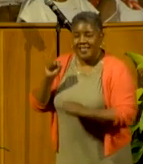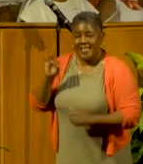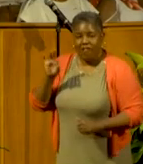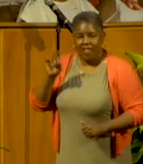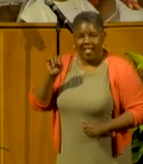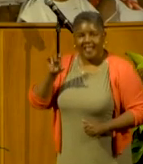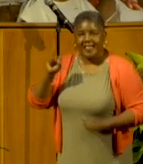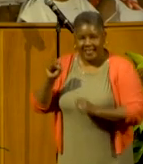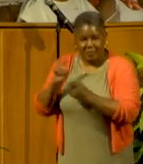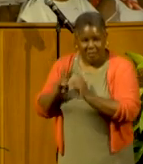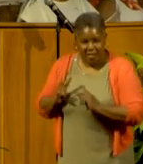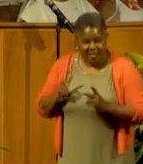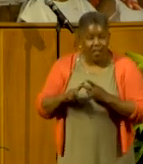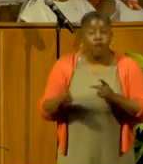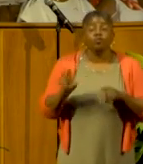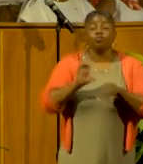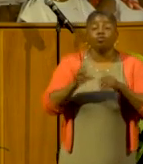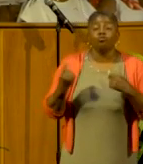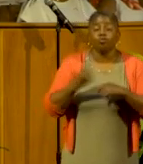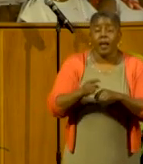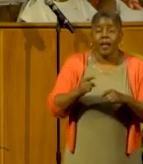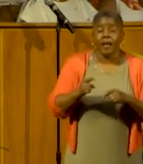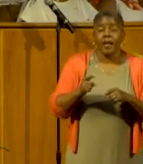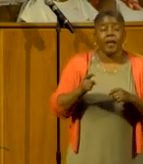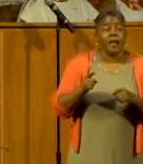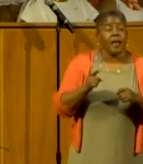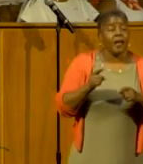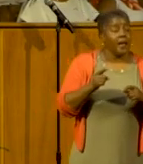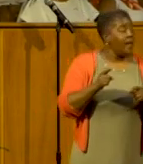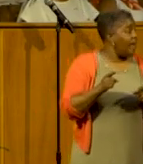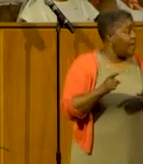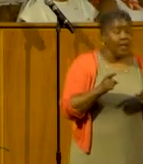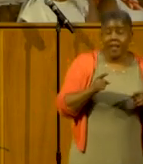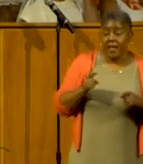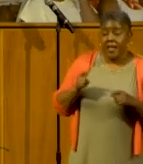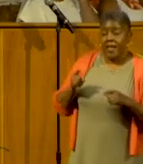So church, today is Selfish Sunday.